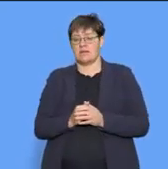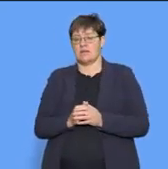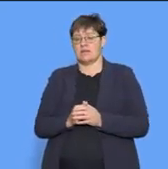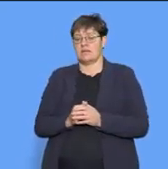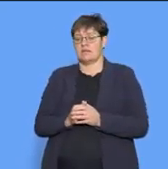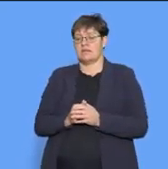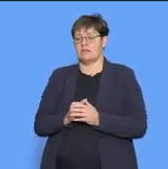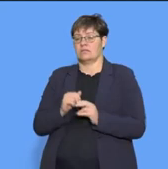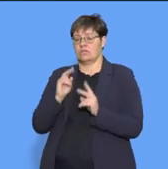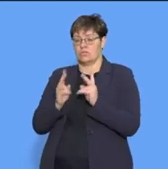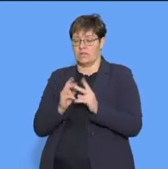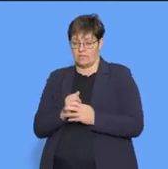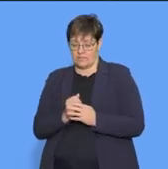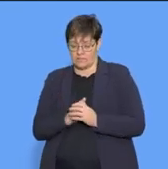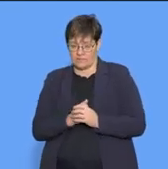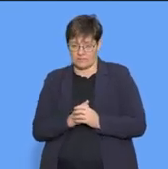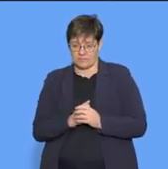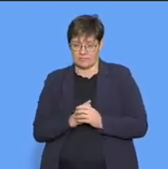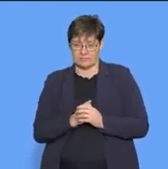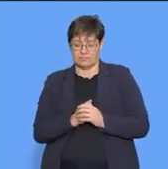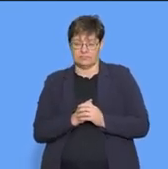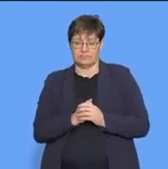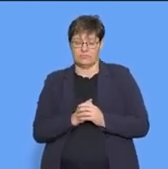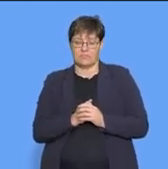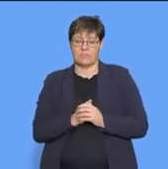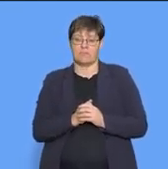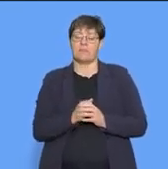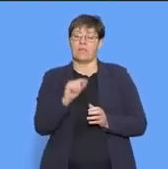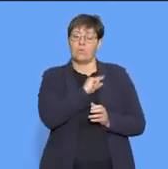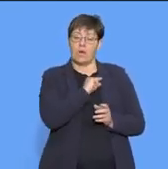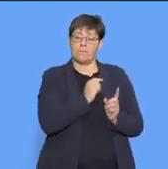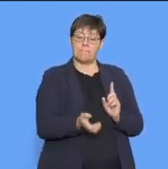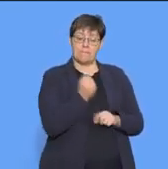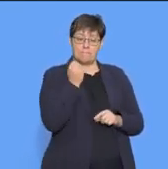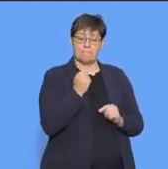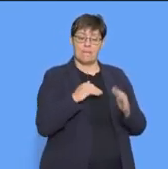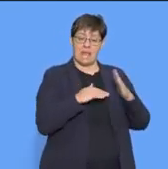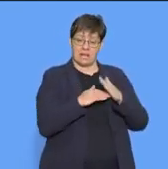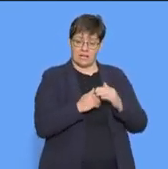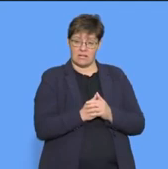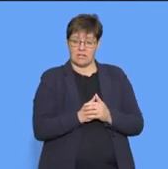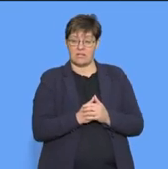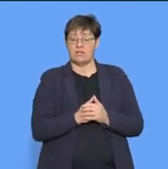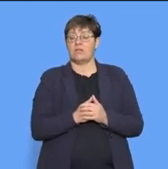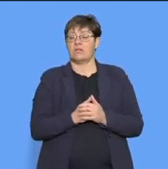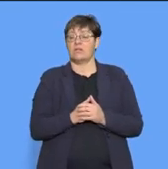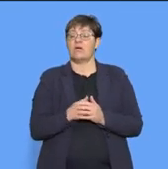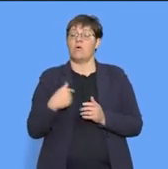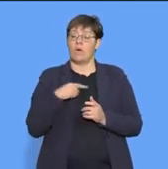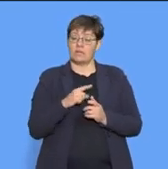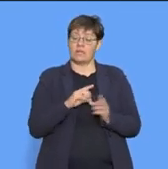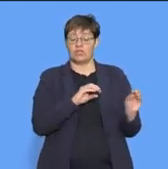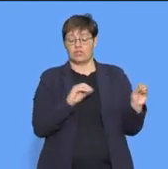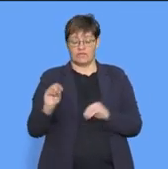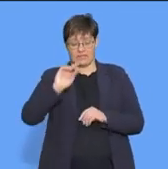BD and CB. Okay, and remember, because we're finding an angle, we now need to